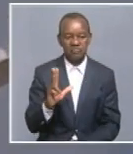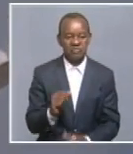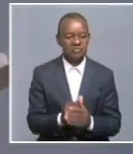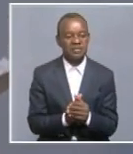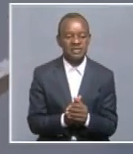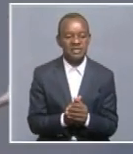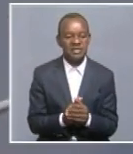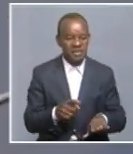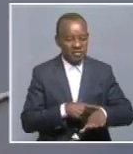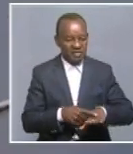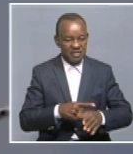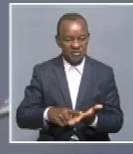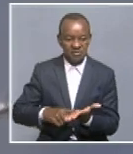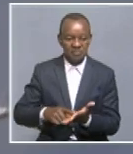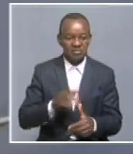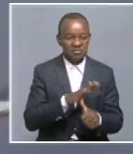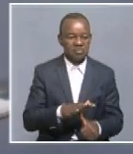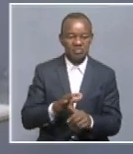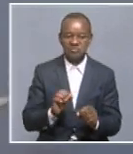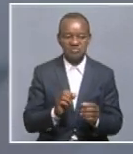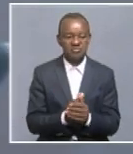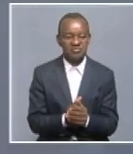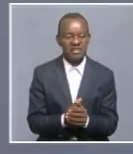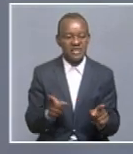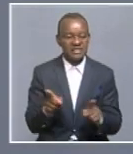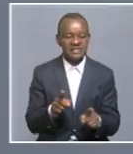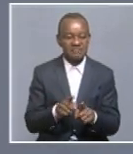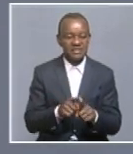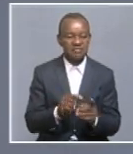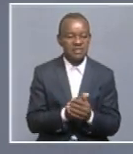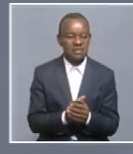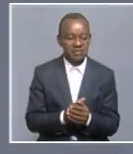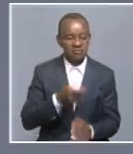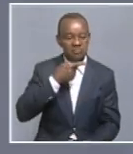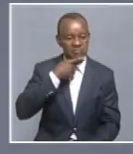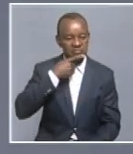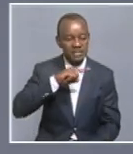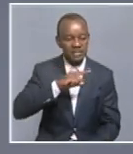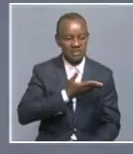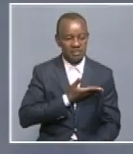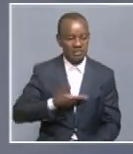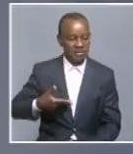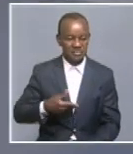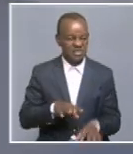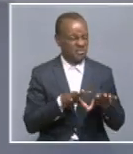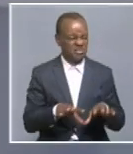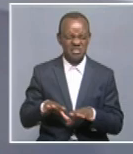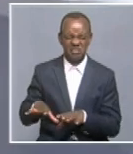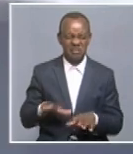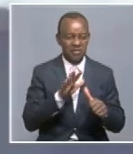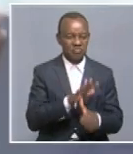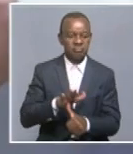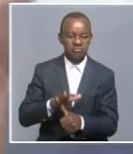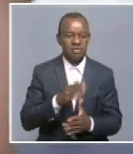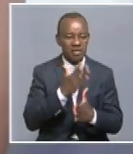is no favor or saying that only women are being harassed. It happens both ways. So yes, there